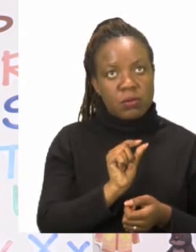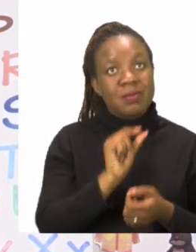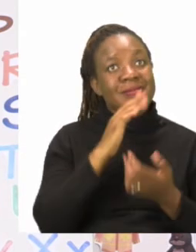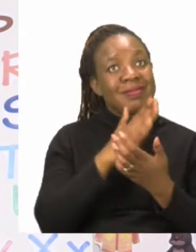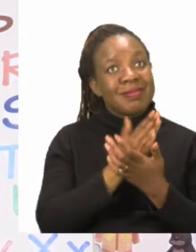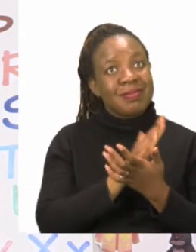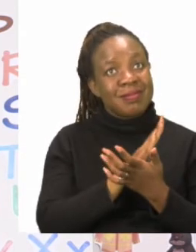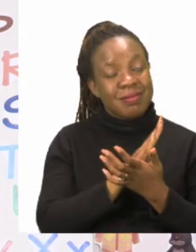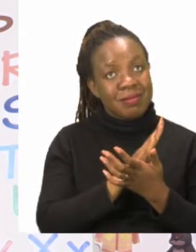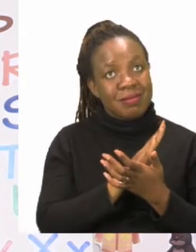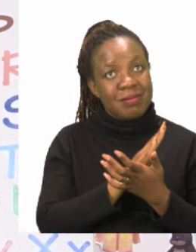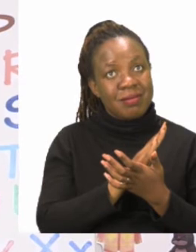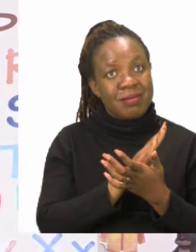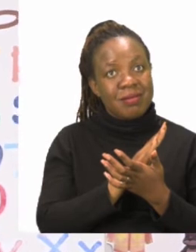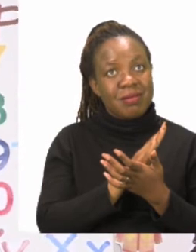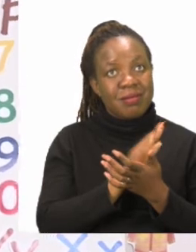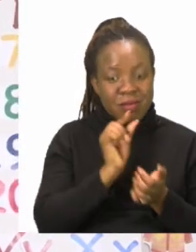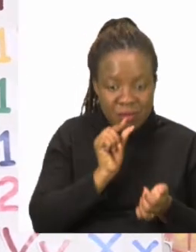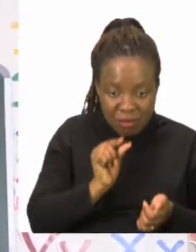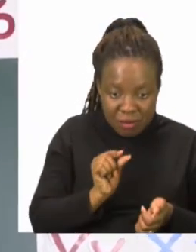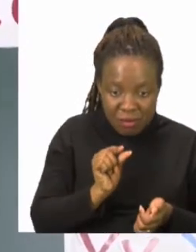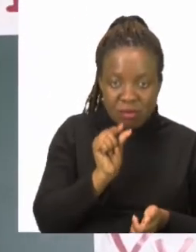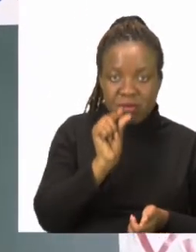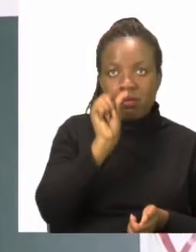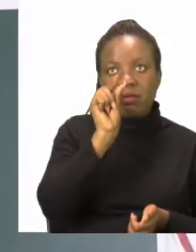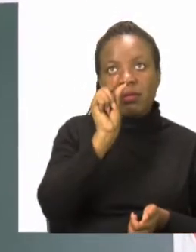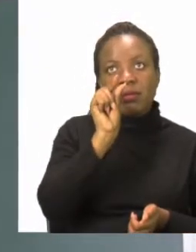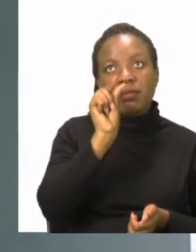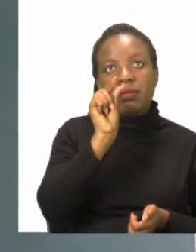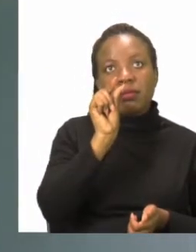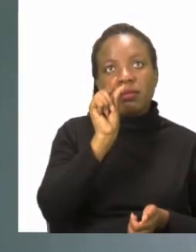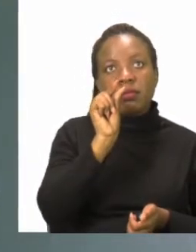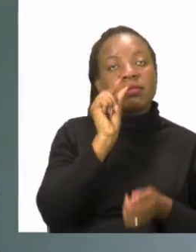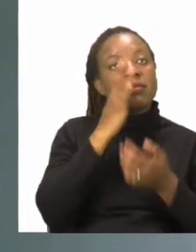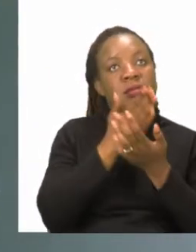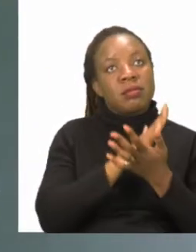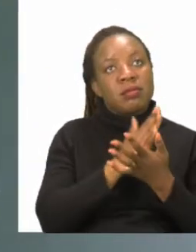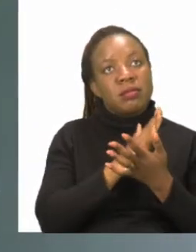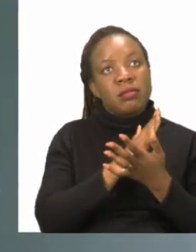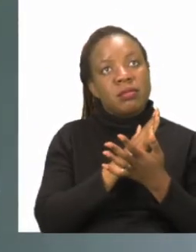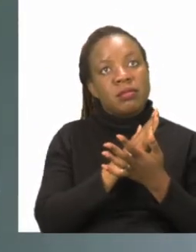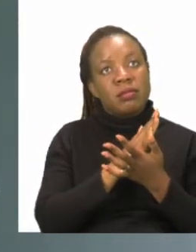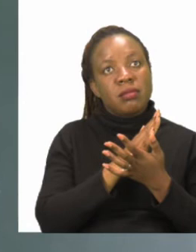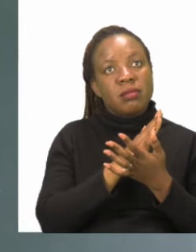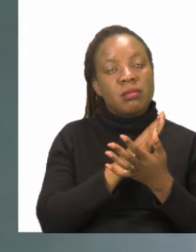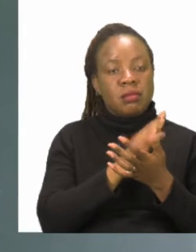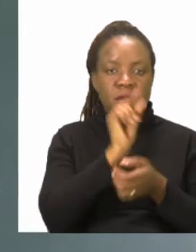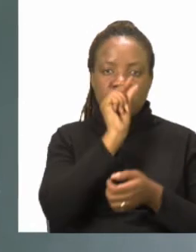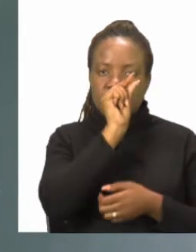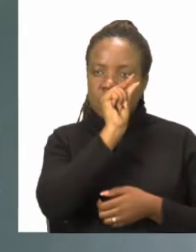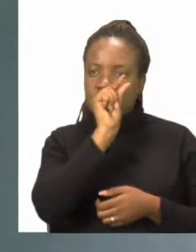words from down under to up top. You can find your words from left